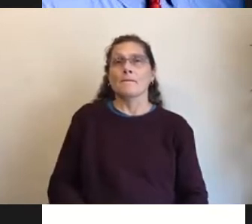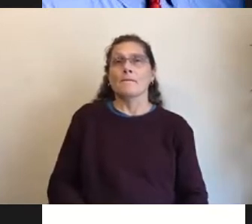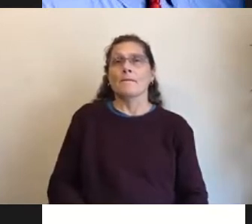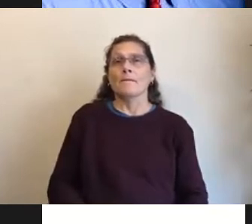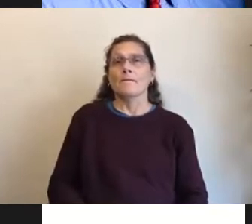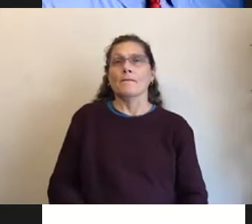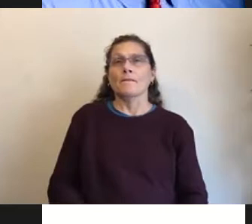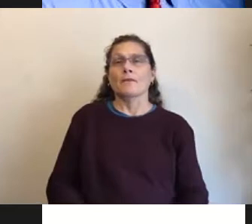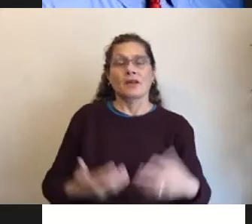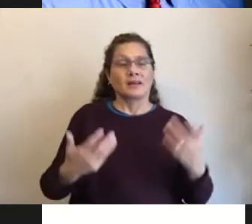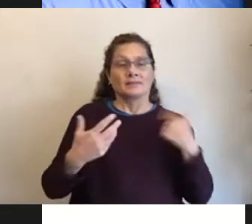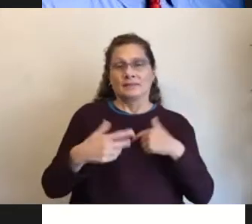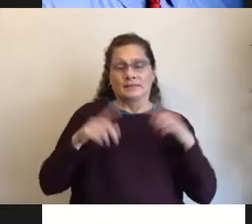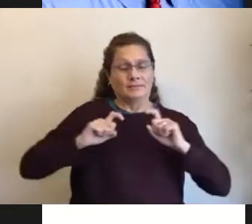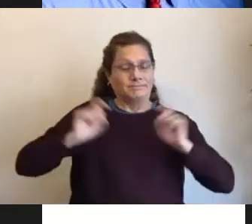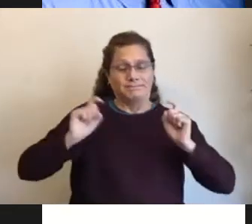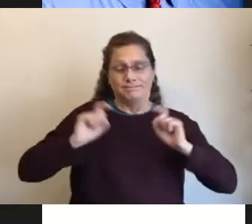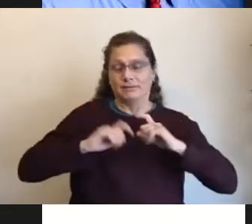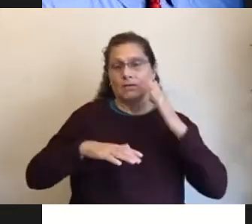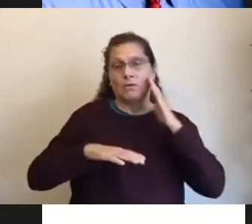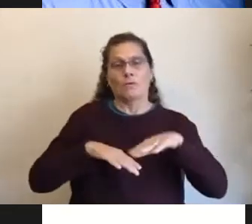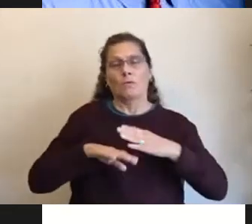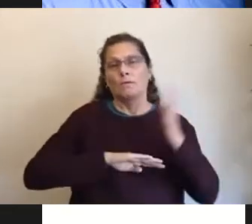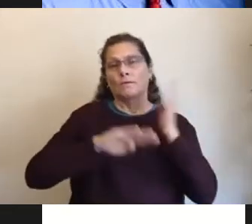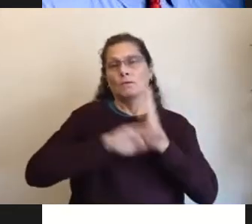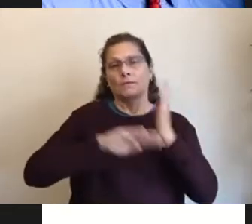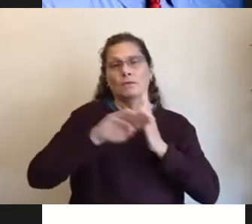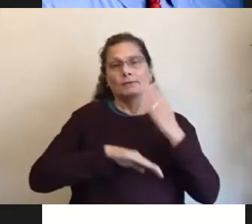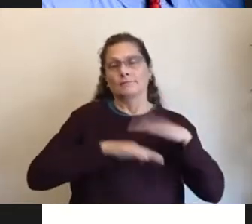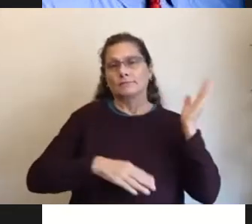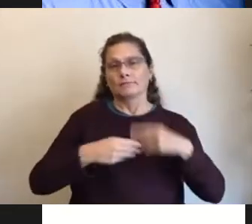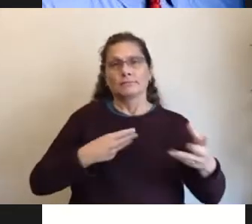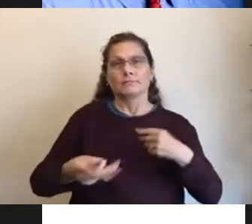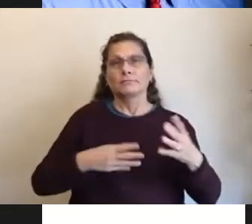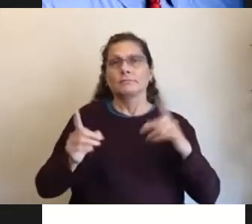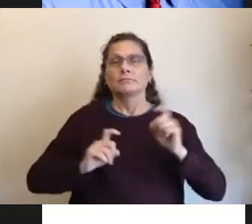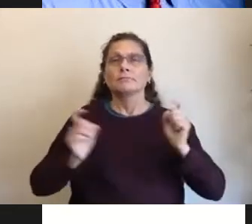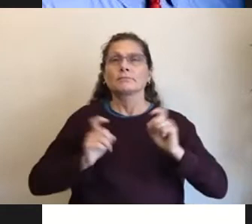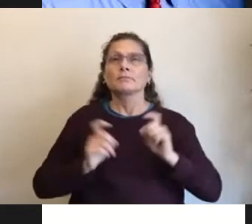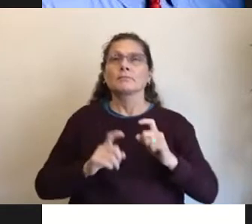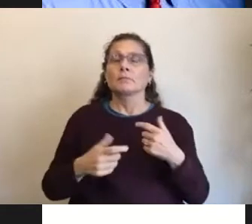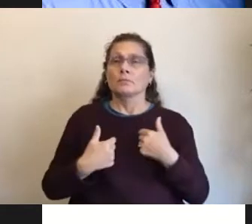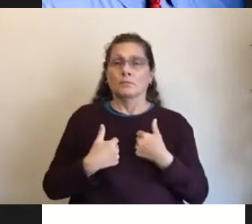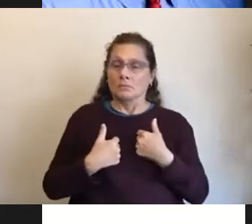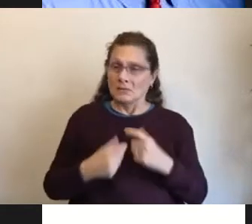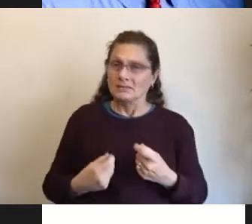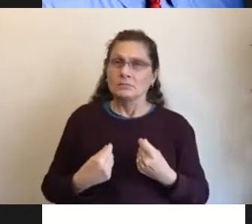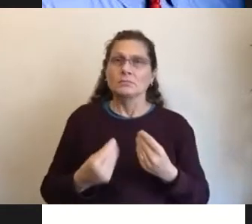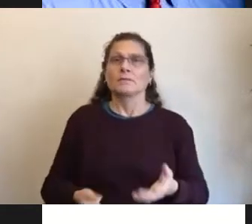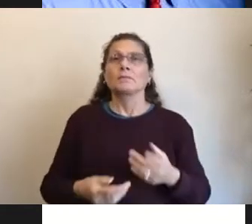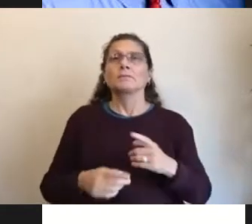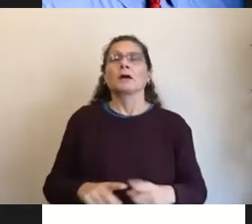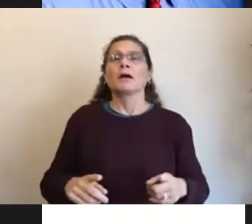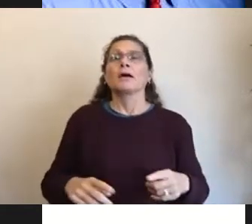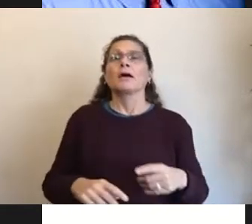are having individuals come and we are testing them. It does get to a point where if the lines are just